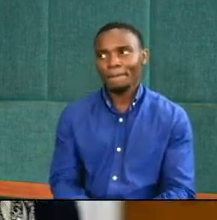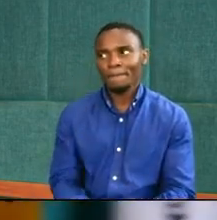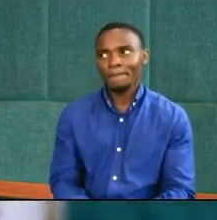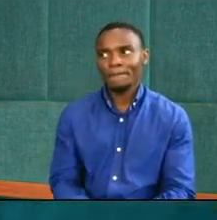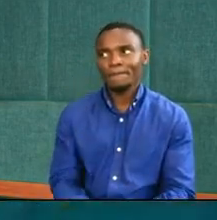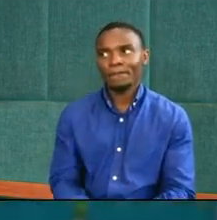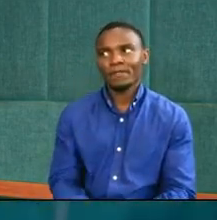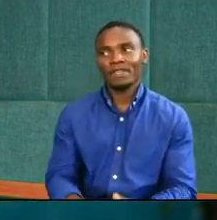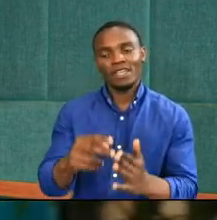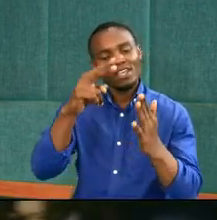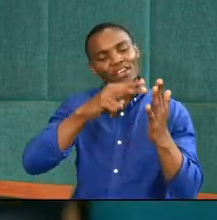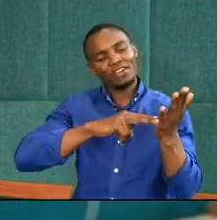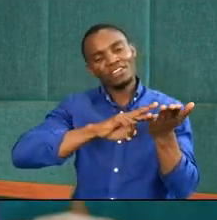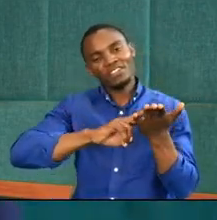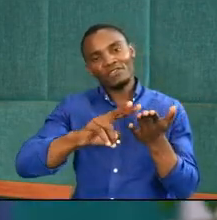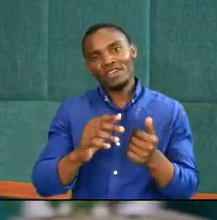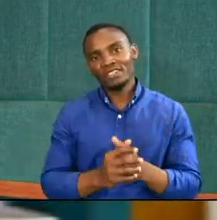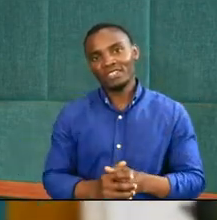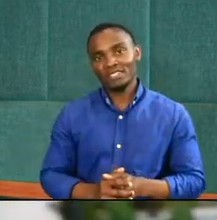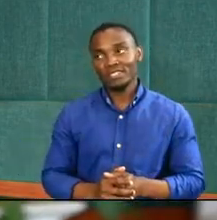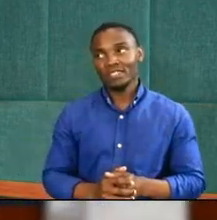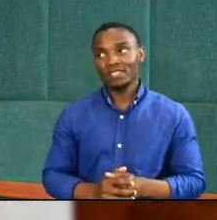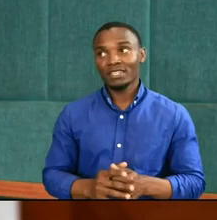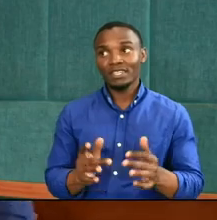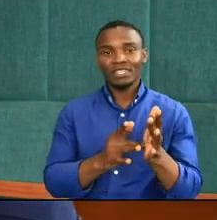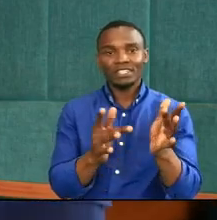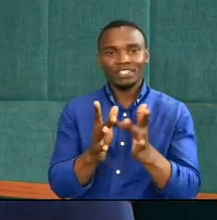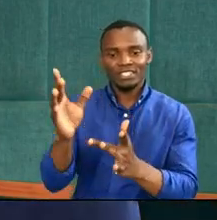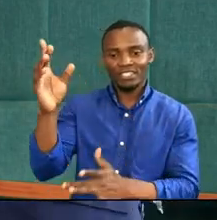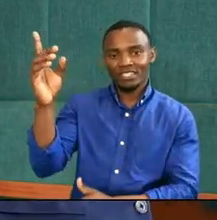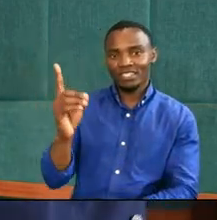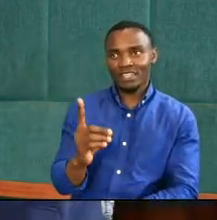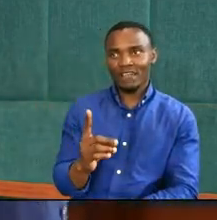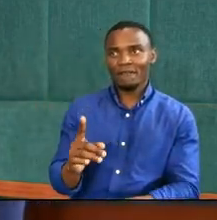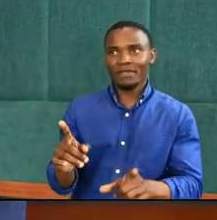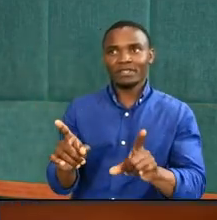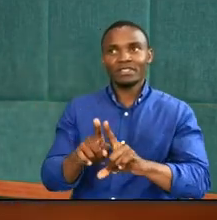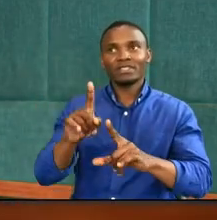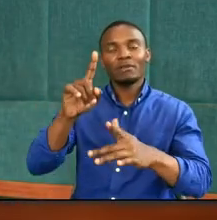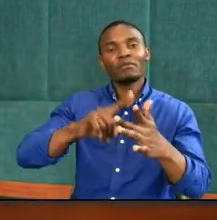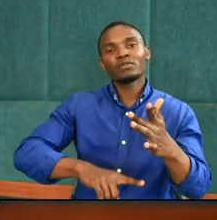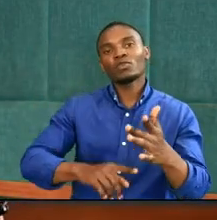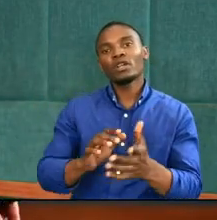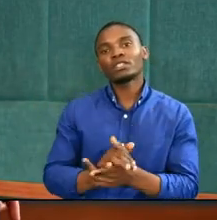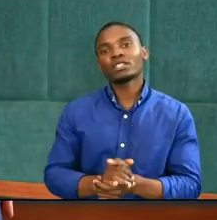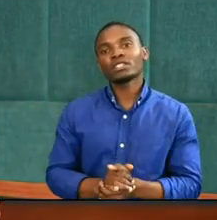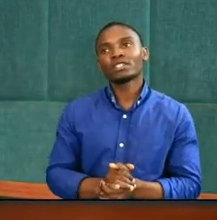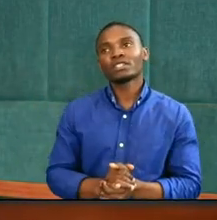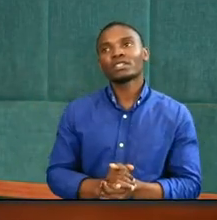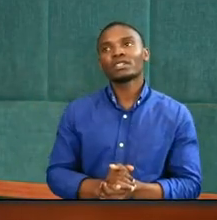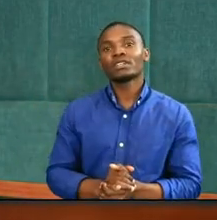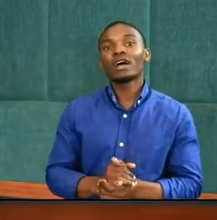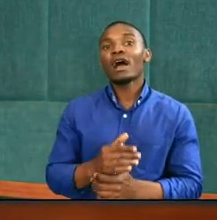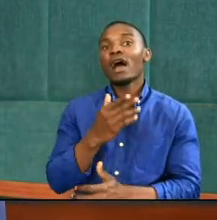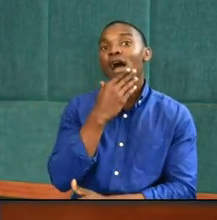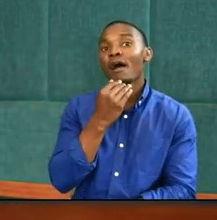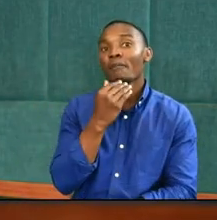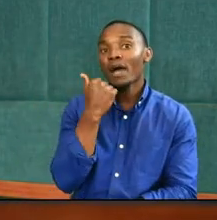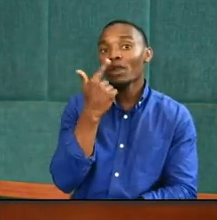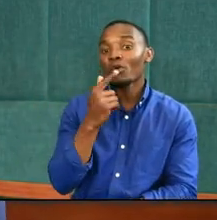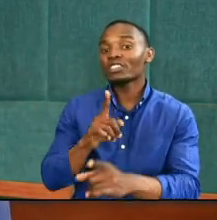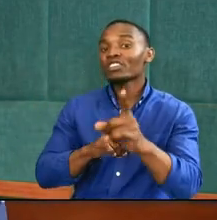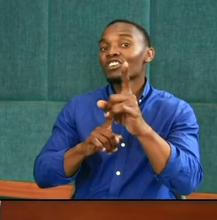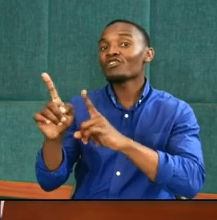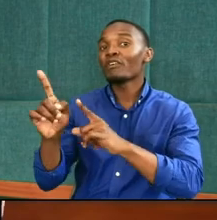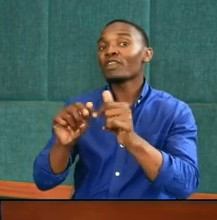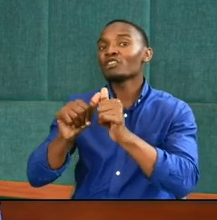Look at the text. Look at the text. The coming of Christ is like, I love this stuff. The coming of Christ is like a man going to a